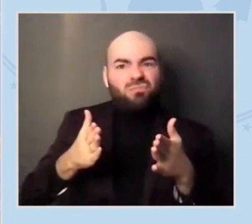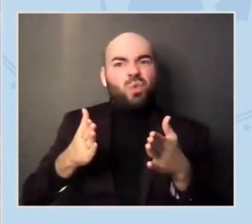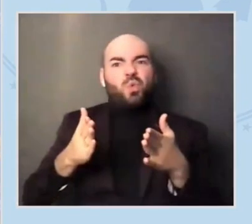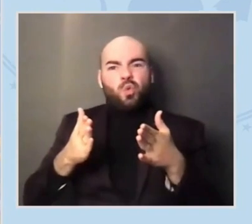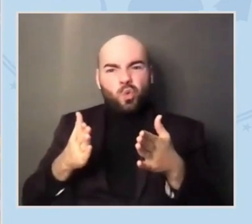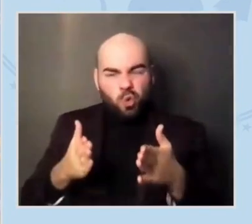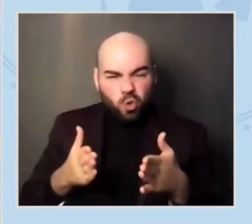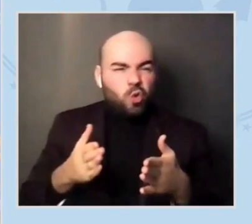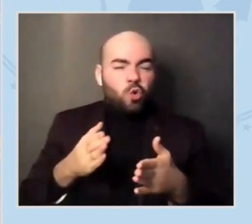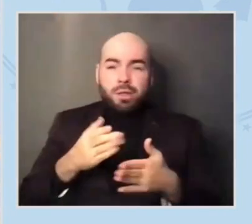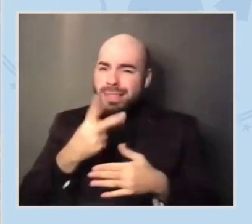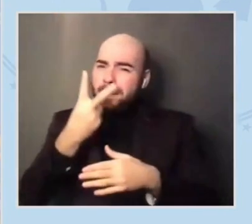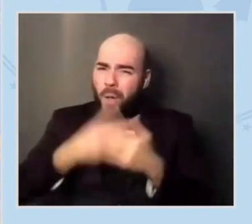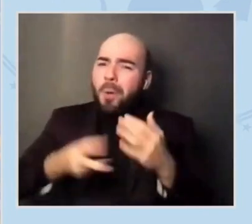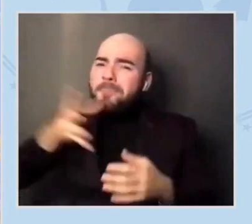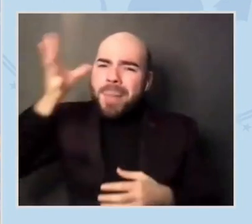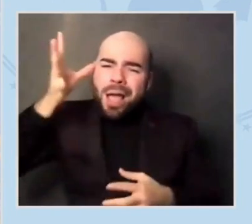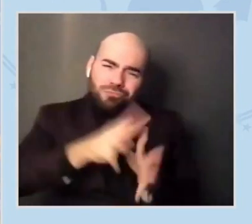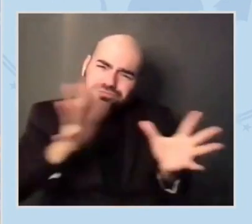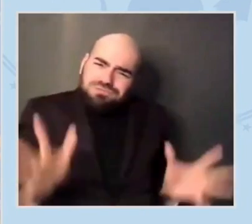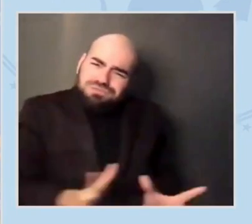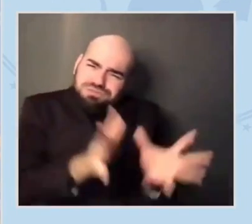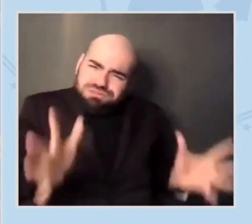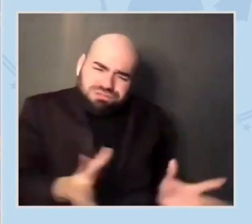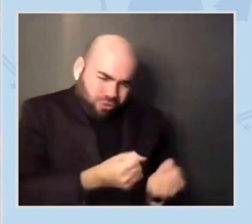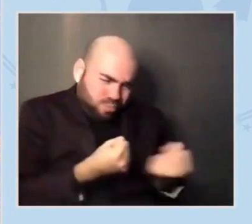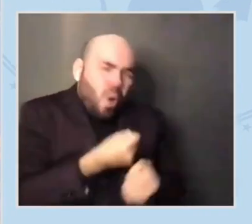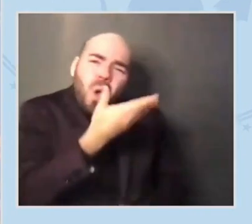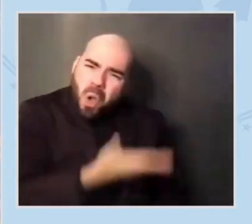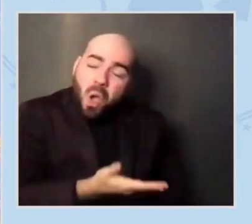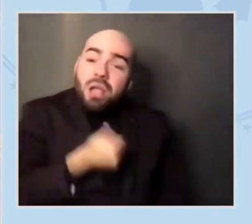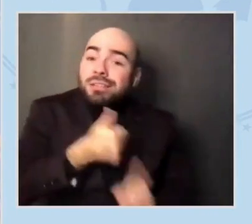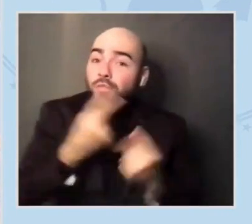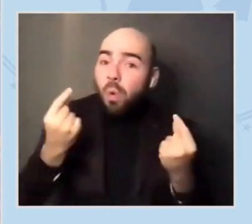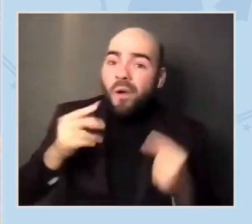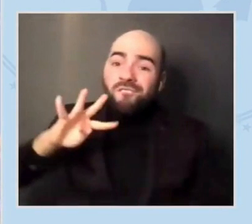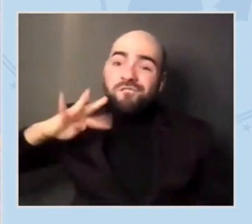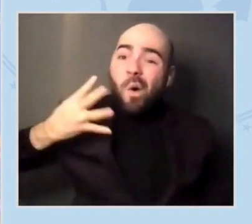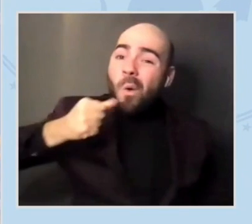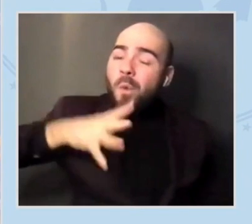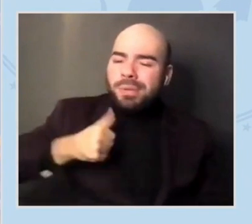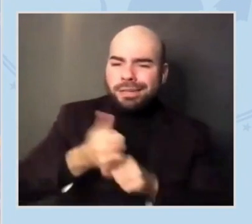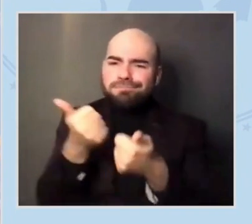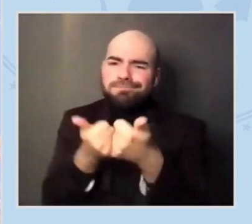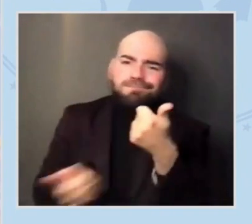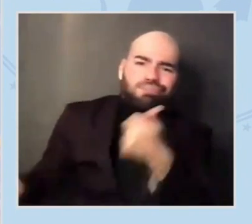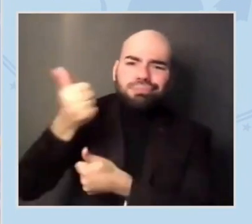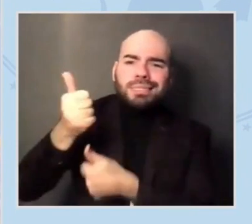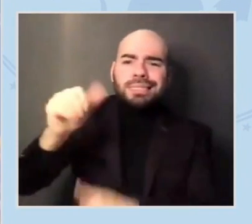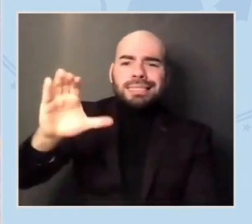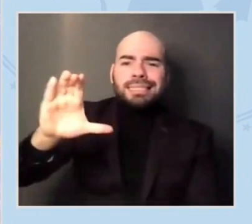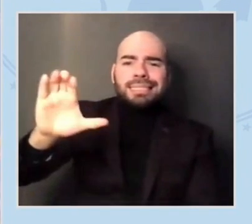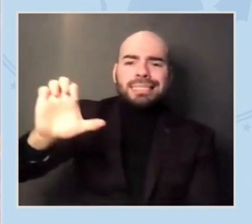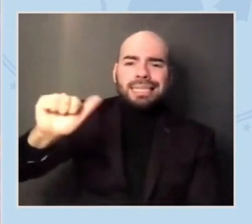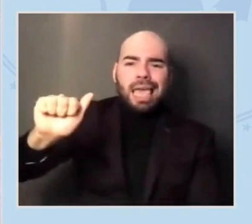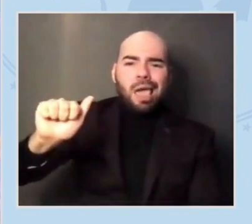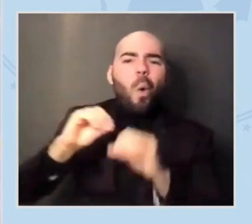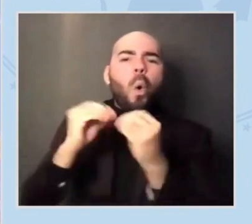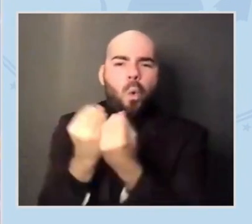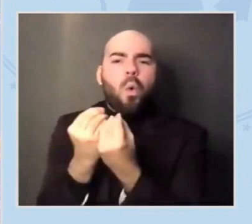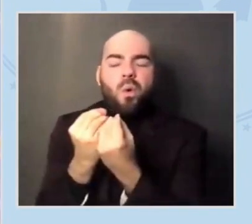will be the fourth woman to lead the Council of National Economic Advisors and the